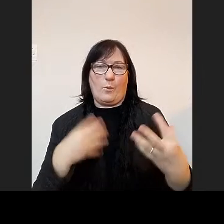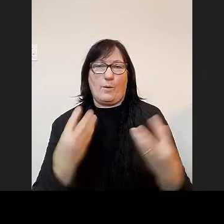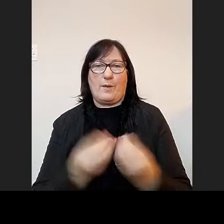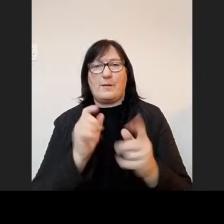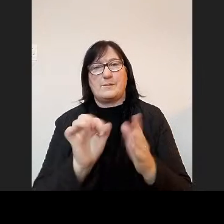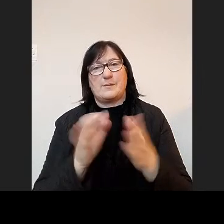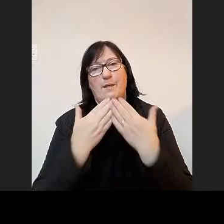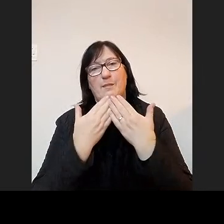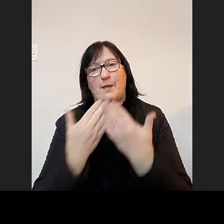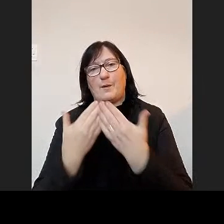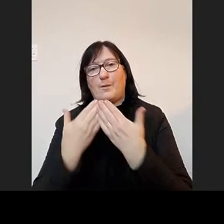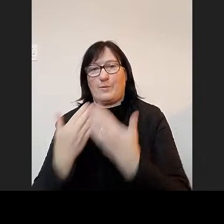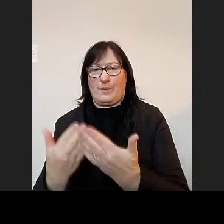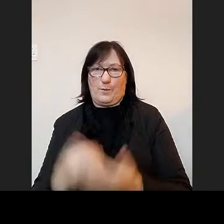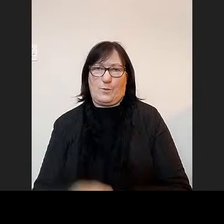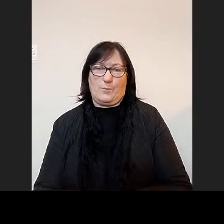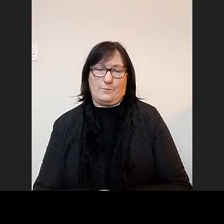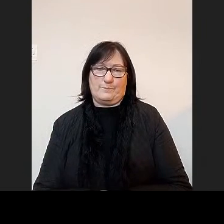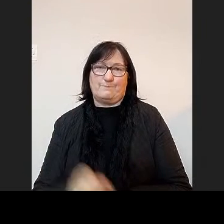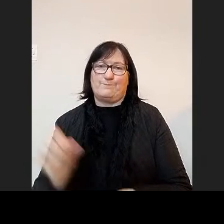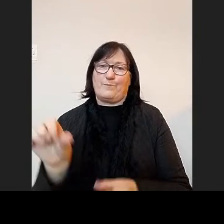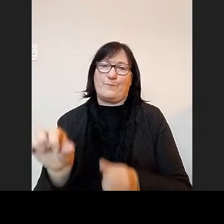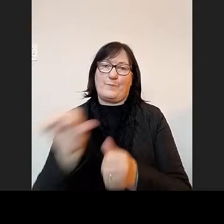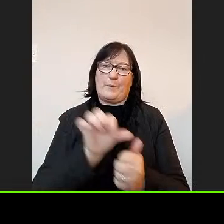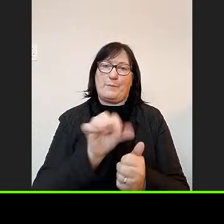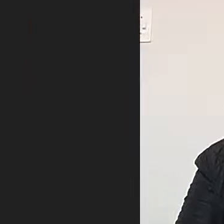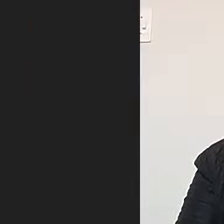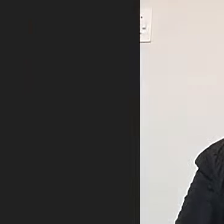to you, Mr. Program Director.